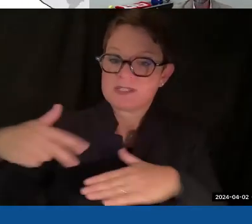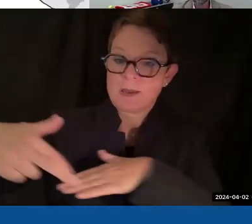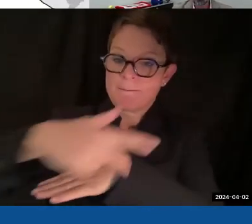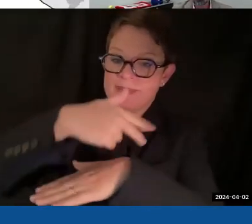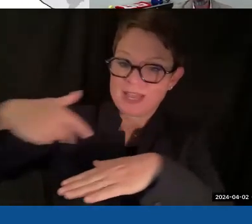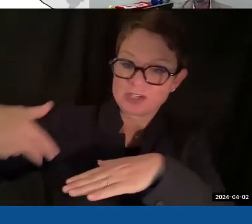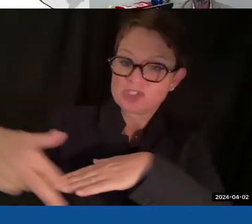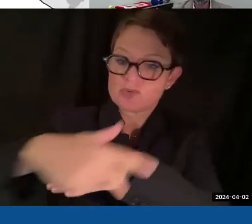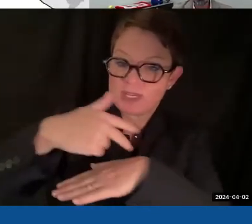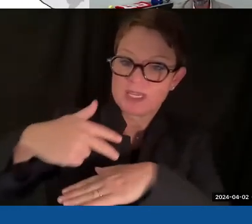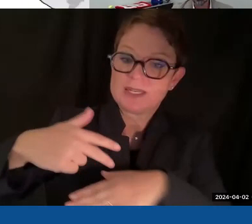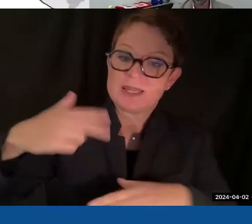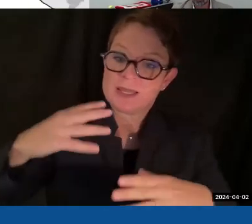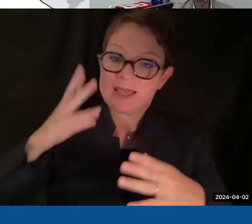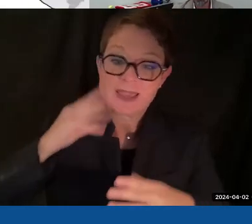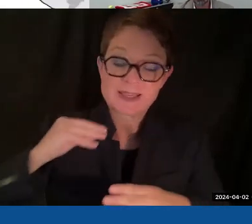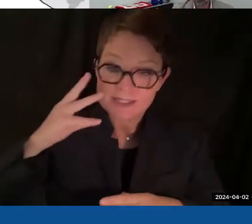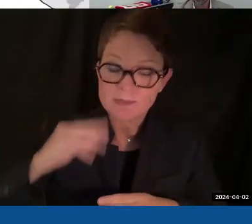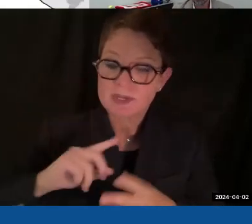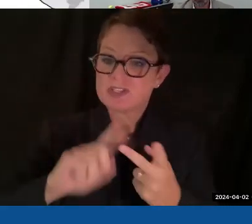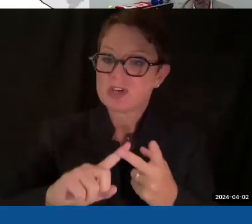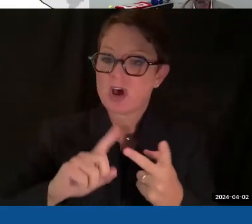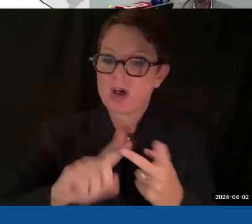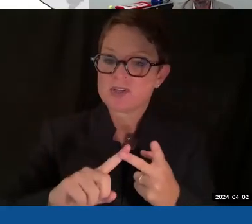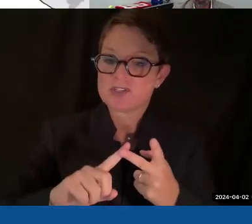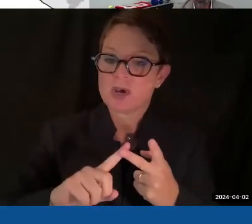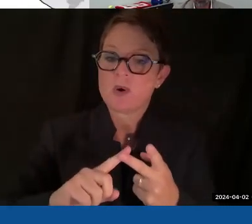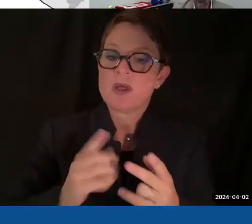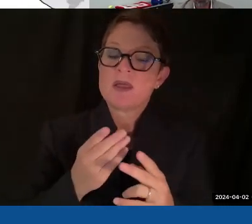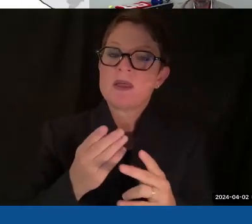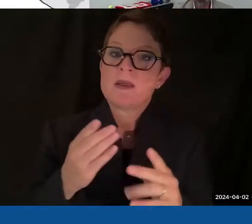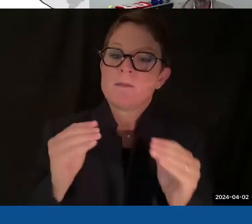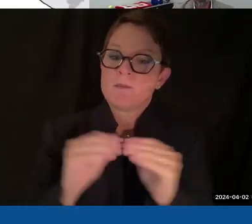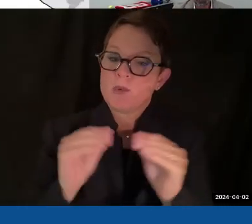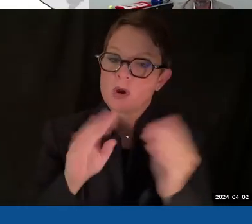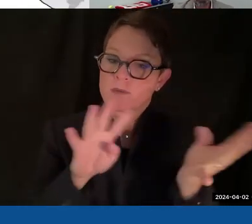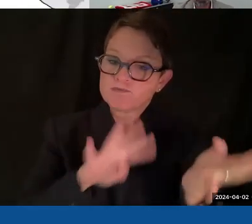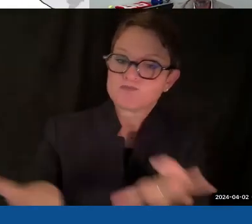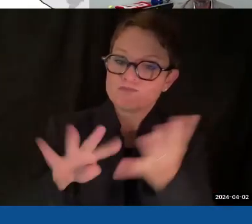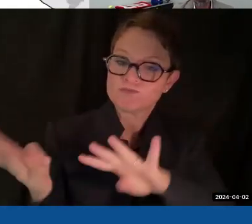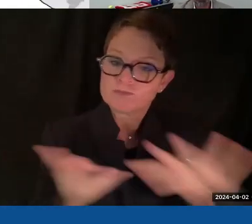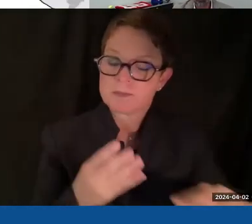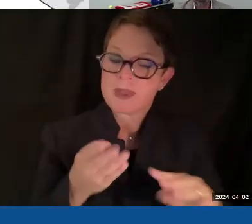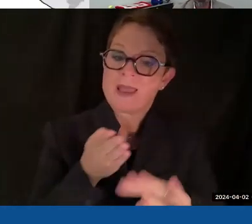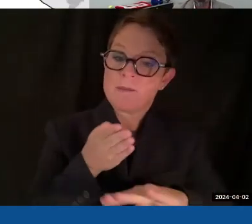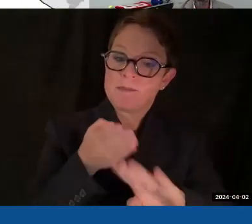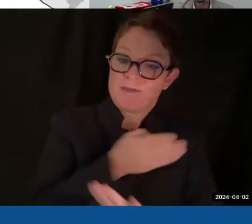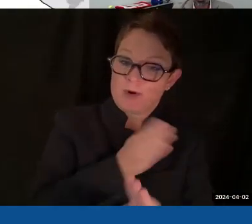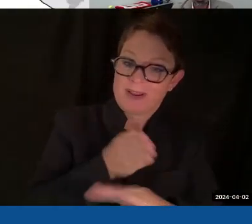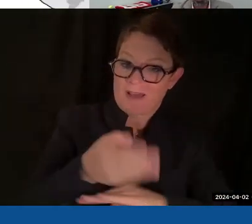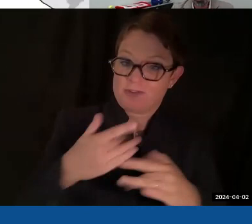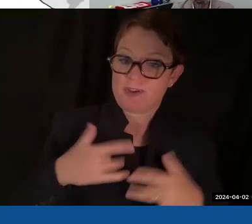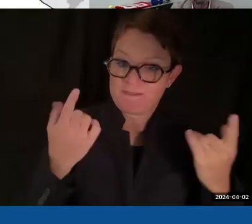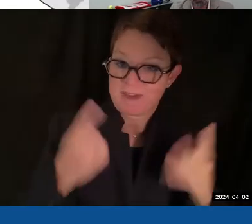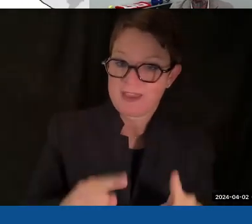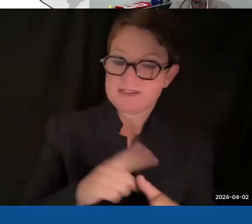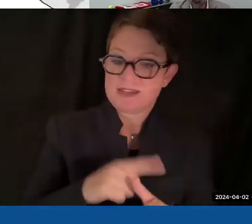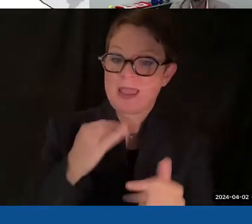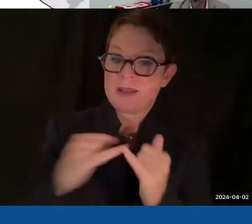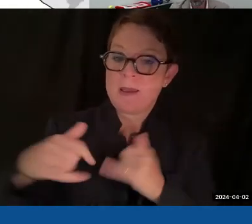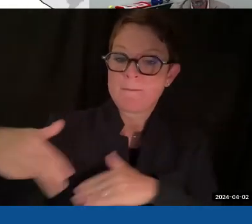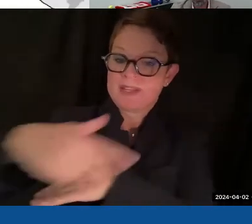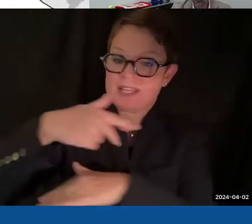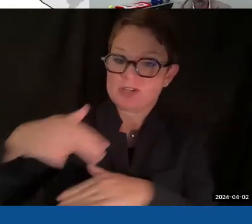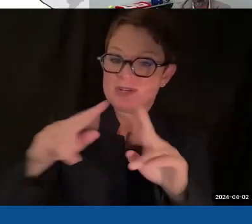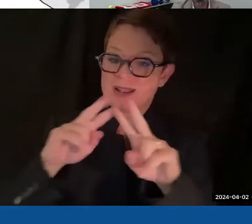pedestrian sidewalk experience and queuing pre and post event? Finally, traffic and pedestrian analysis. What